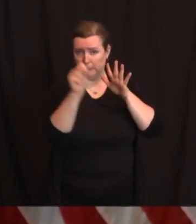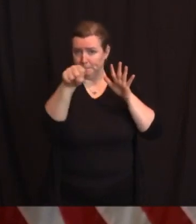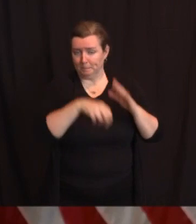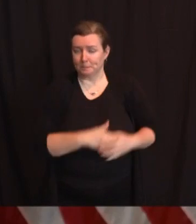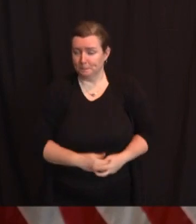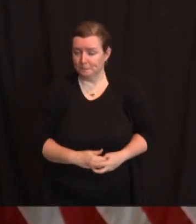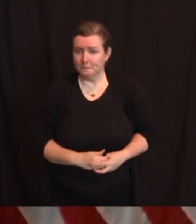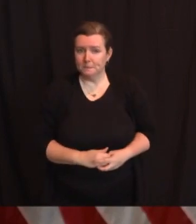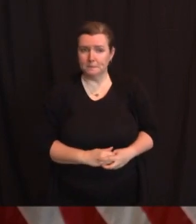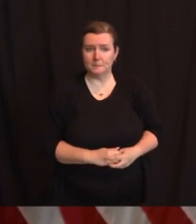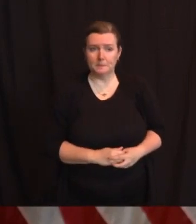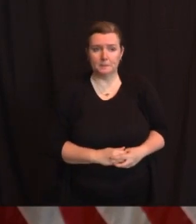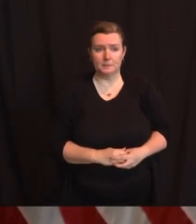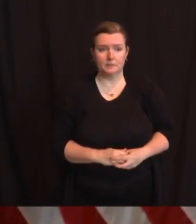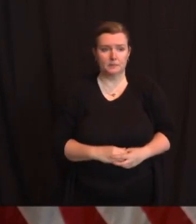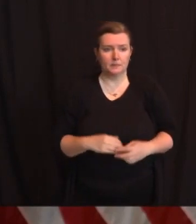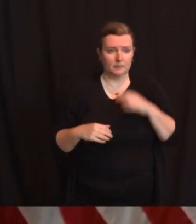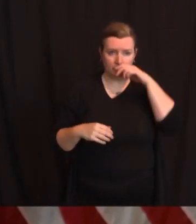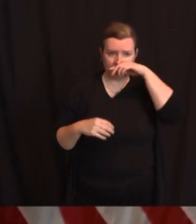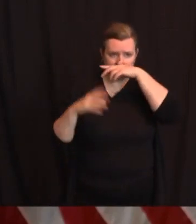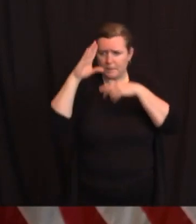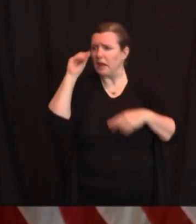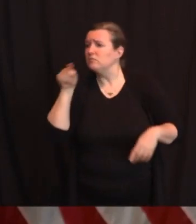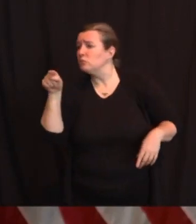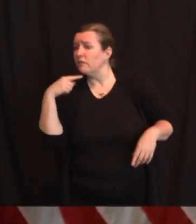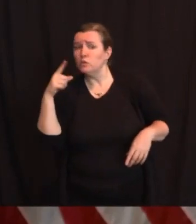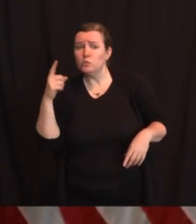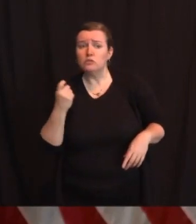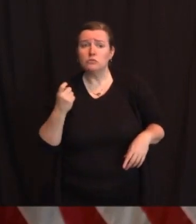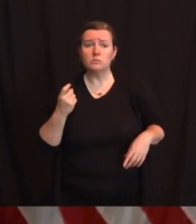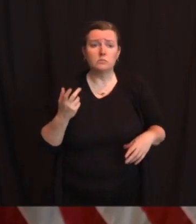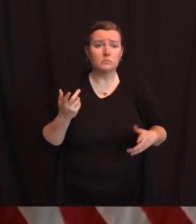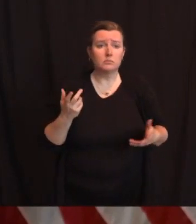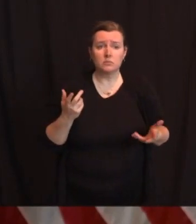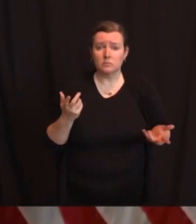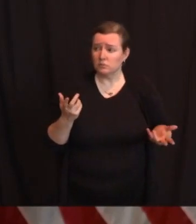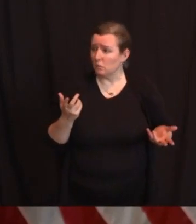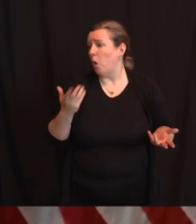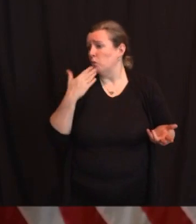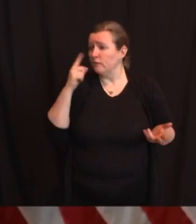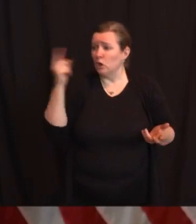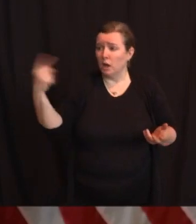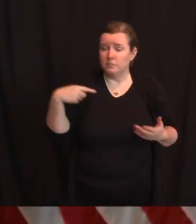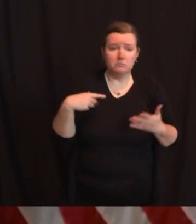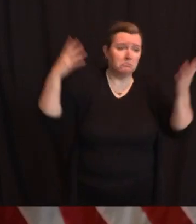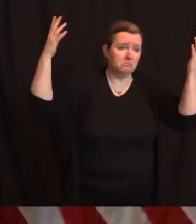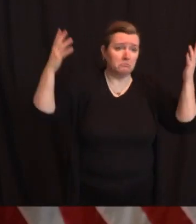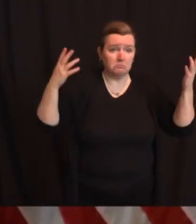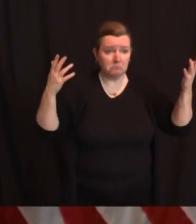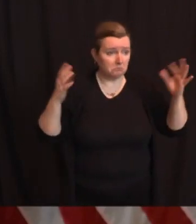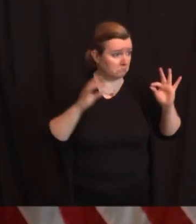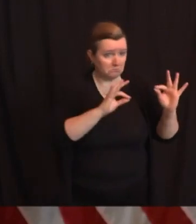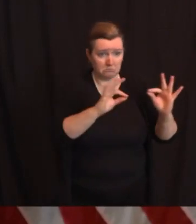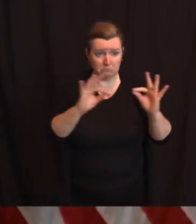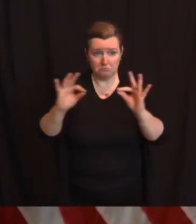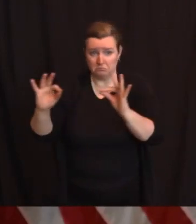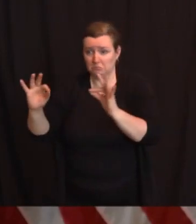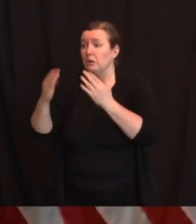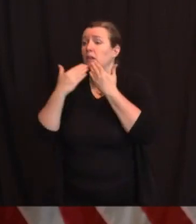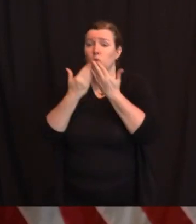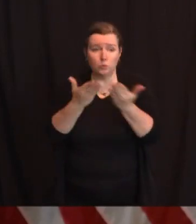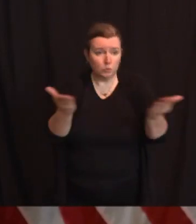came to sure. Good to have you. So to each and every one of you, we gave a lot out